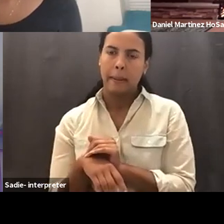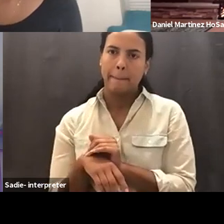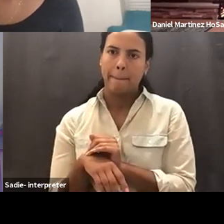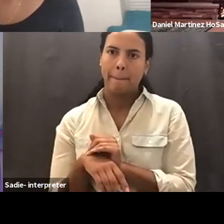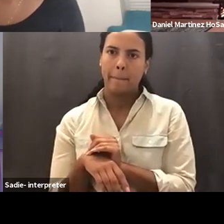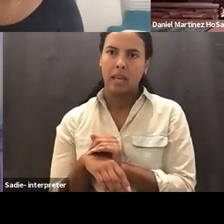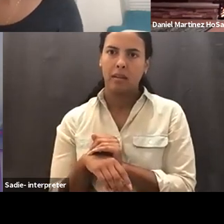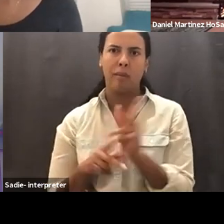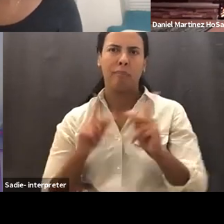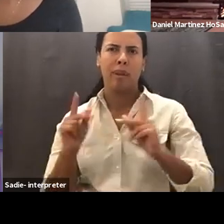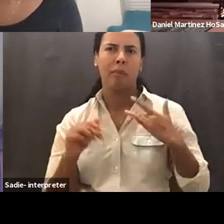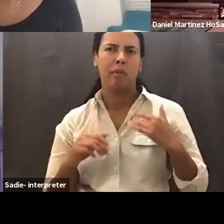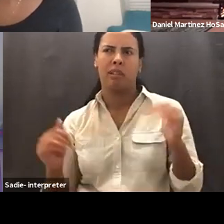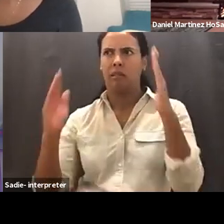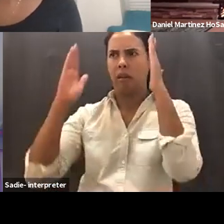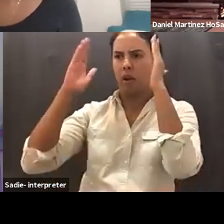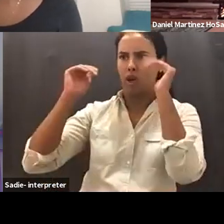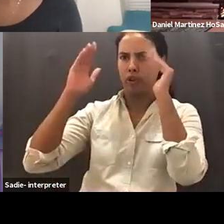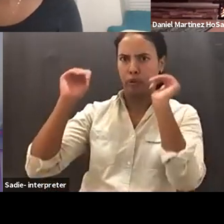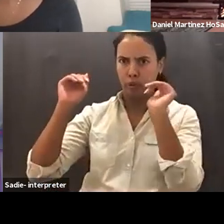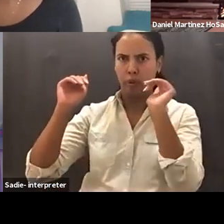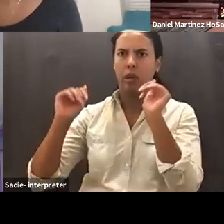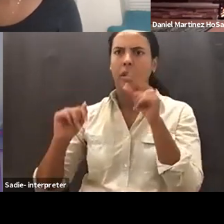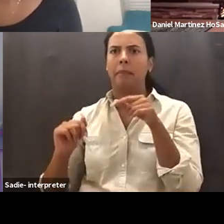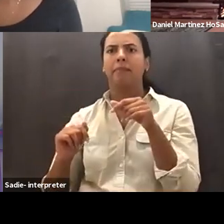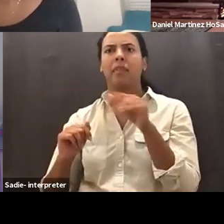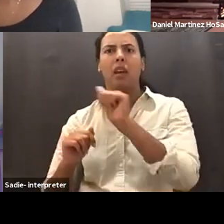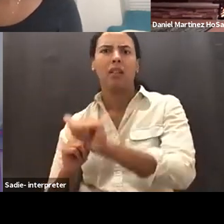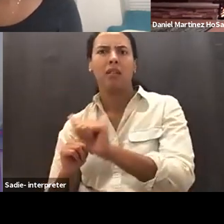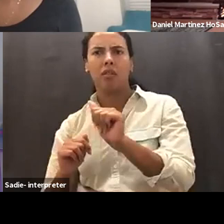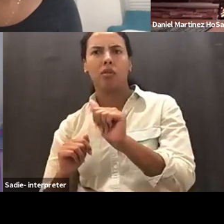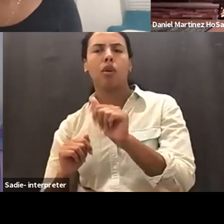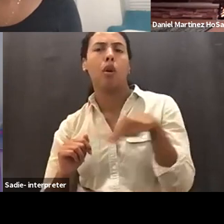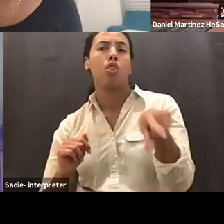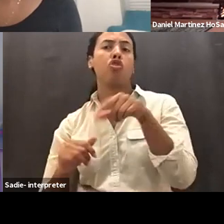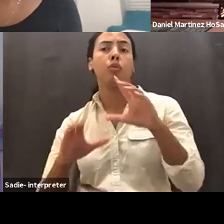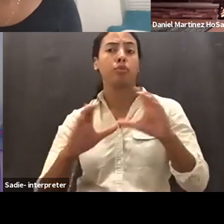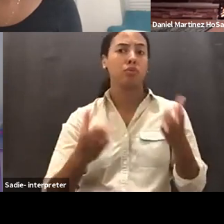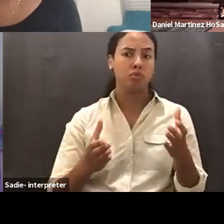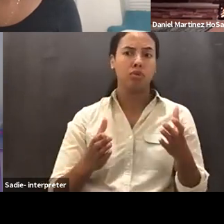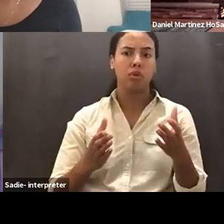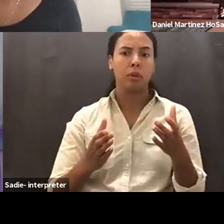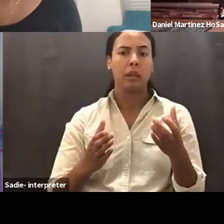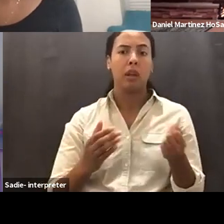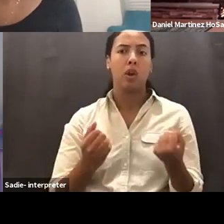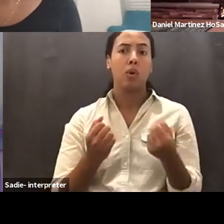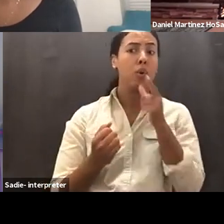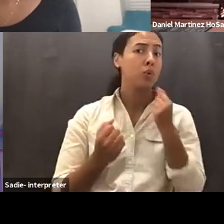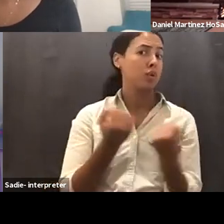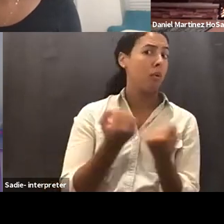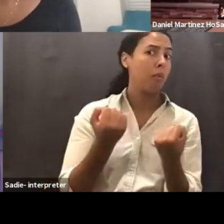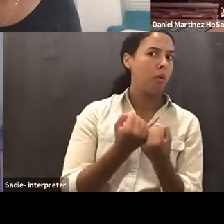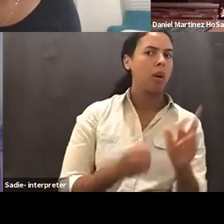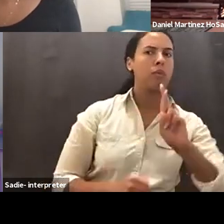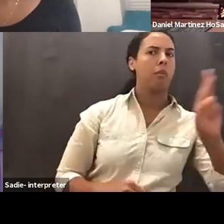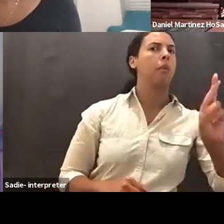a lot of assumptions that these groups were just being funded by Republicans, that they were being used as a wedge and being